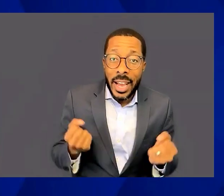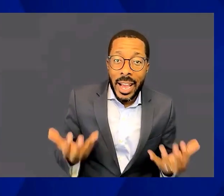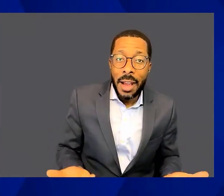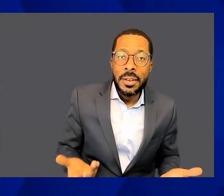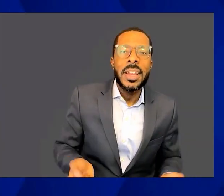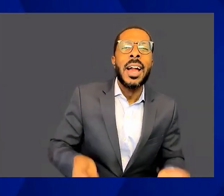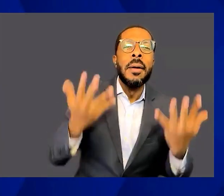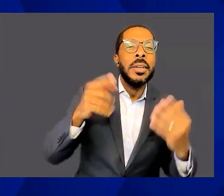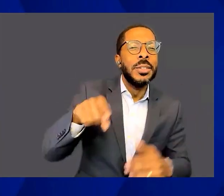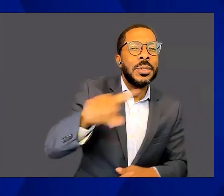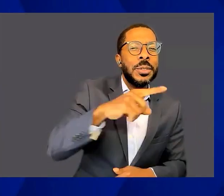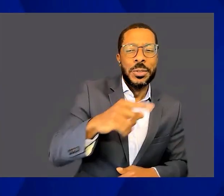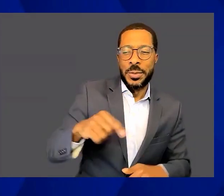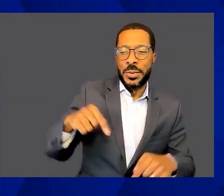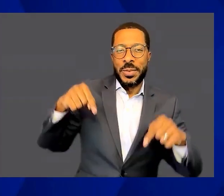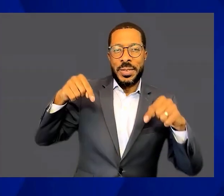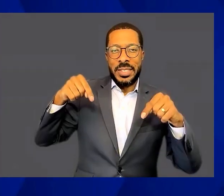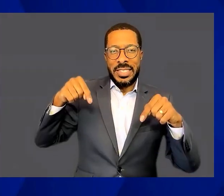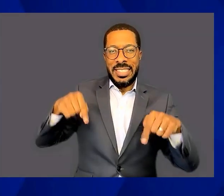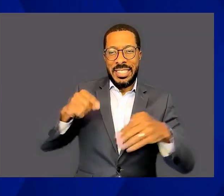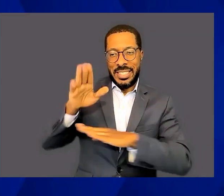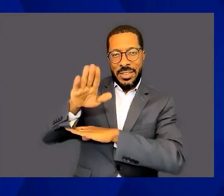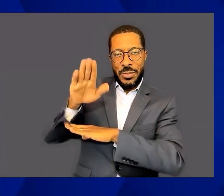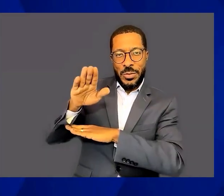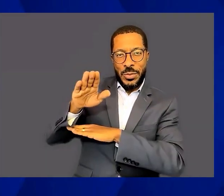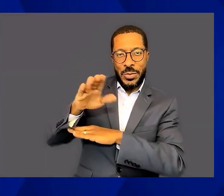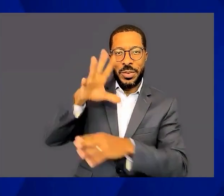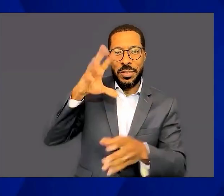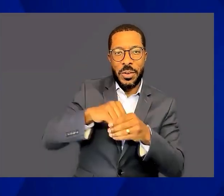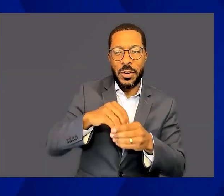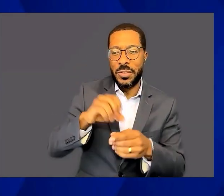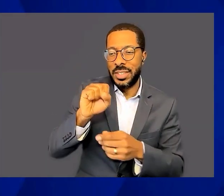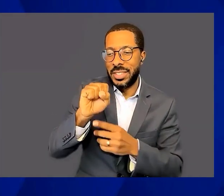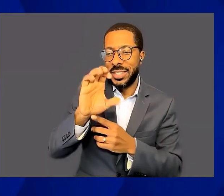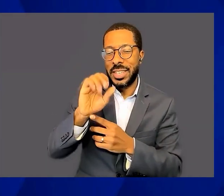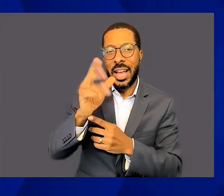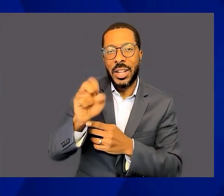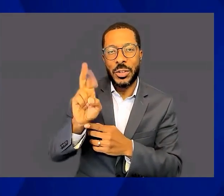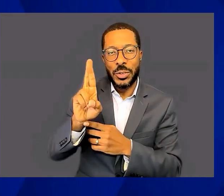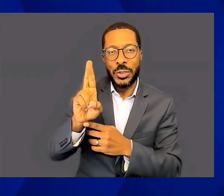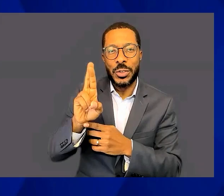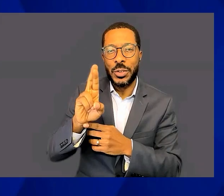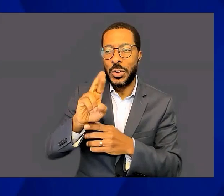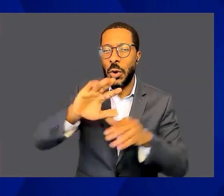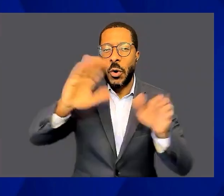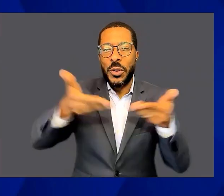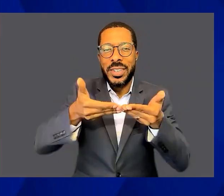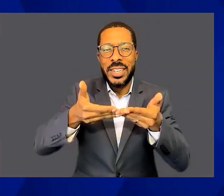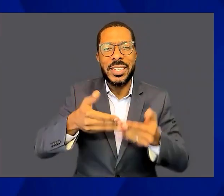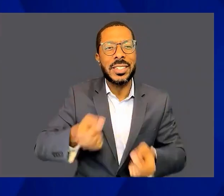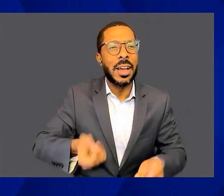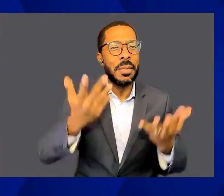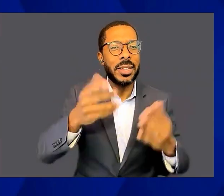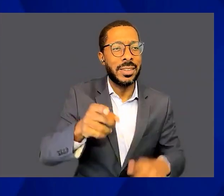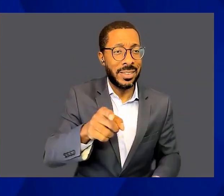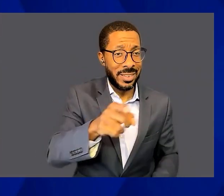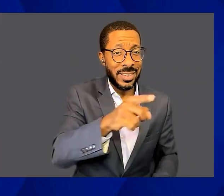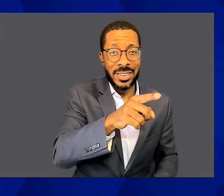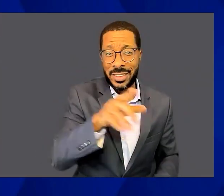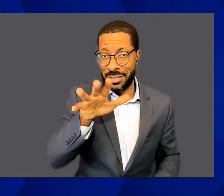scholar orientation? Orientation was the word that I could not think of. Okay, good number of hands,